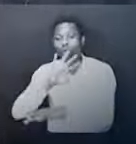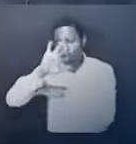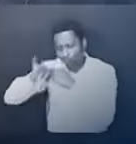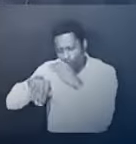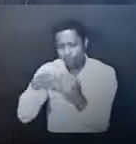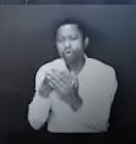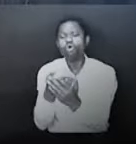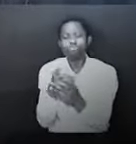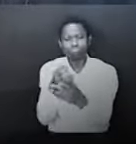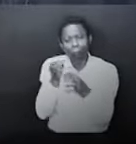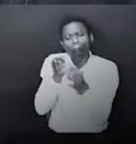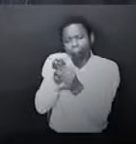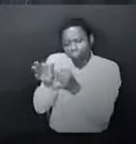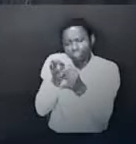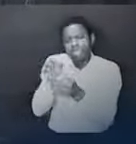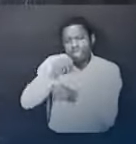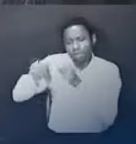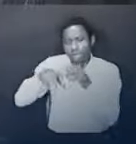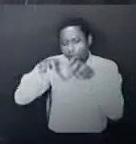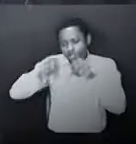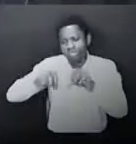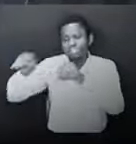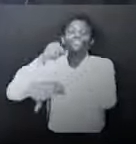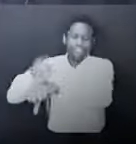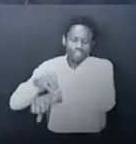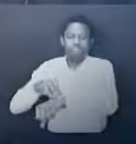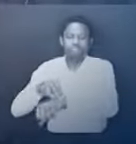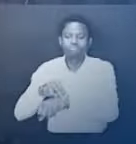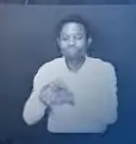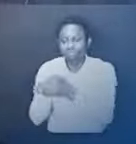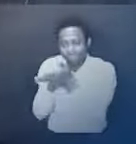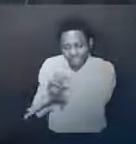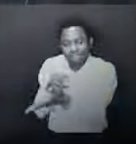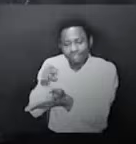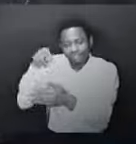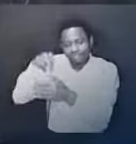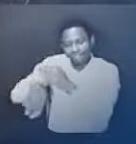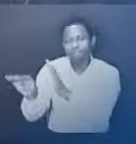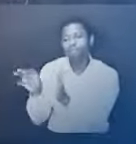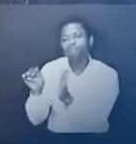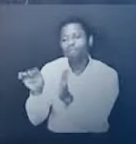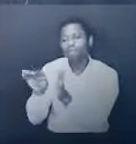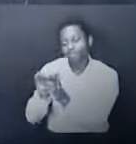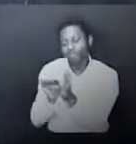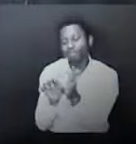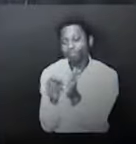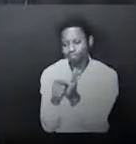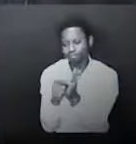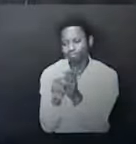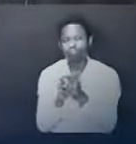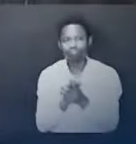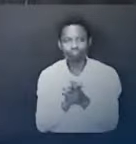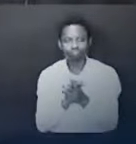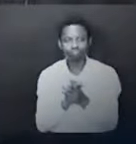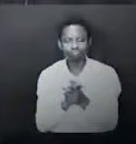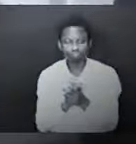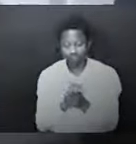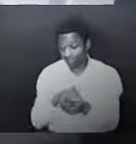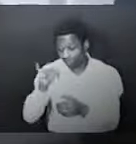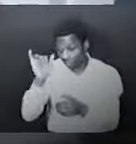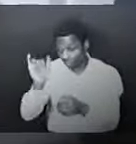9:1 of these chapters. Now we have divided this vision into two